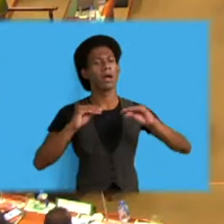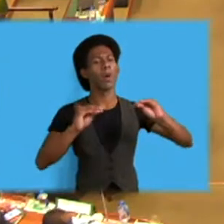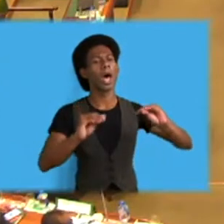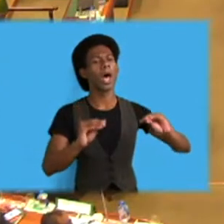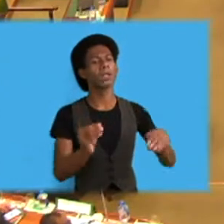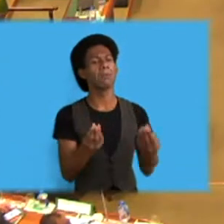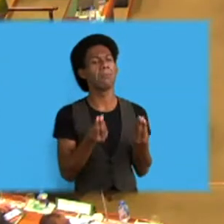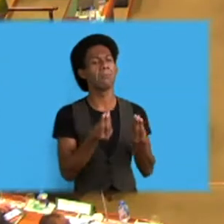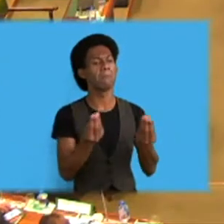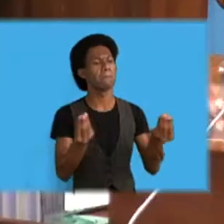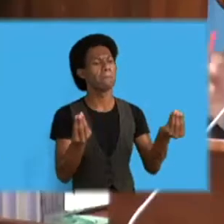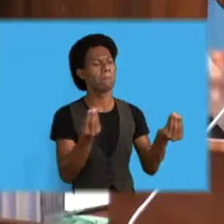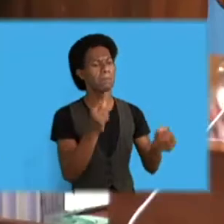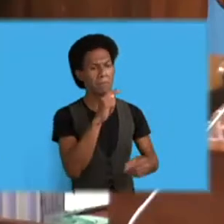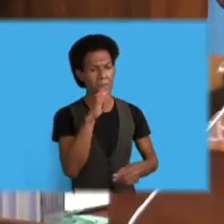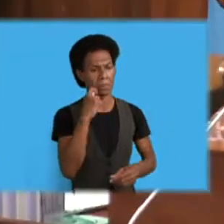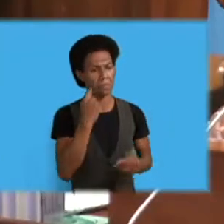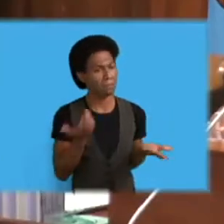Thank you, Honourable Member.